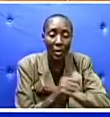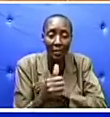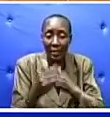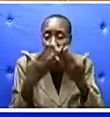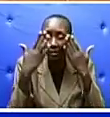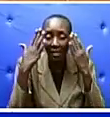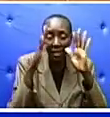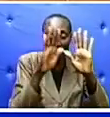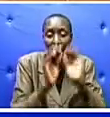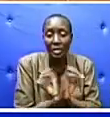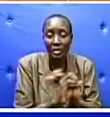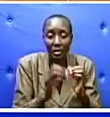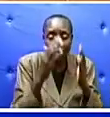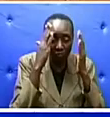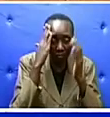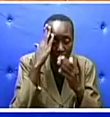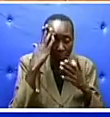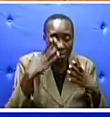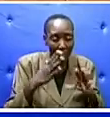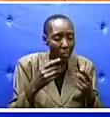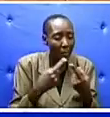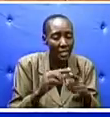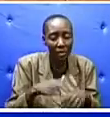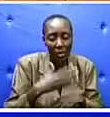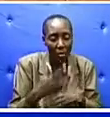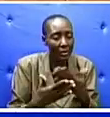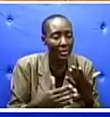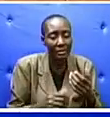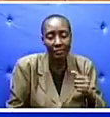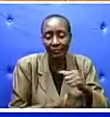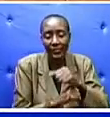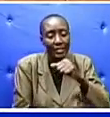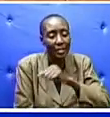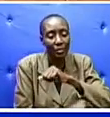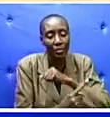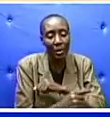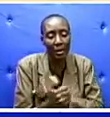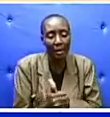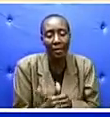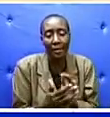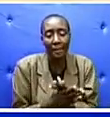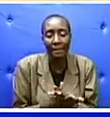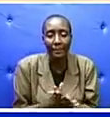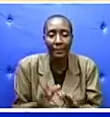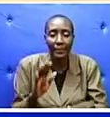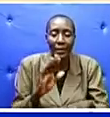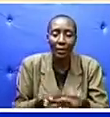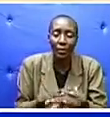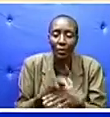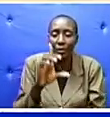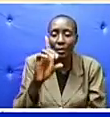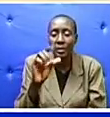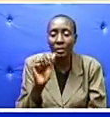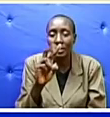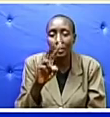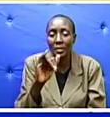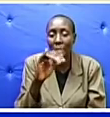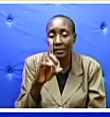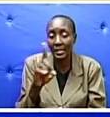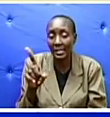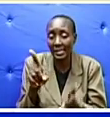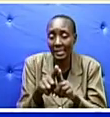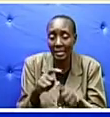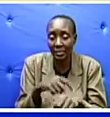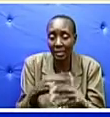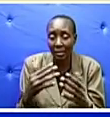physically, but if we're always there for each other. That's the most important thing. That's good. Yes. So, David, is it the same when now